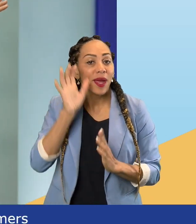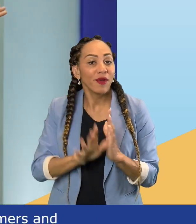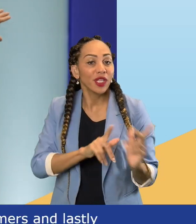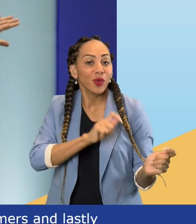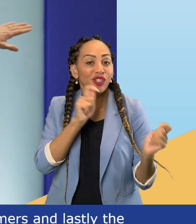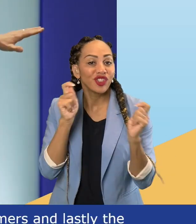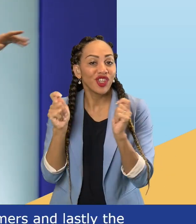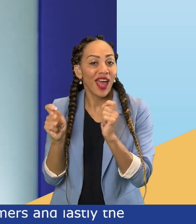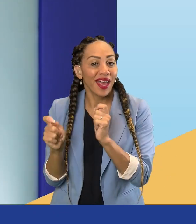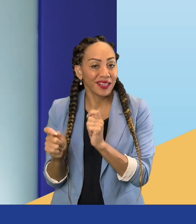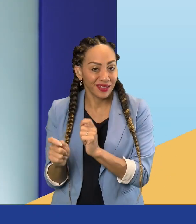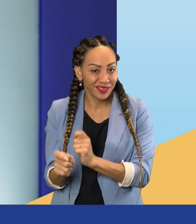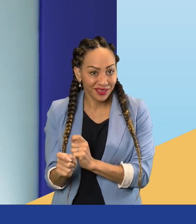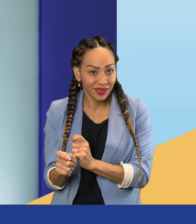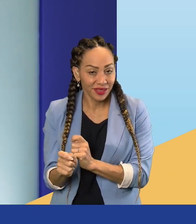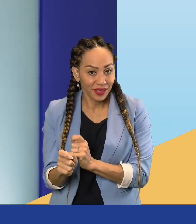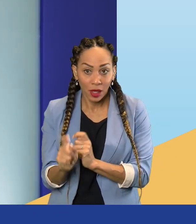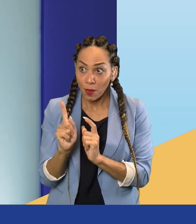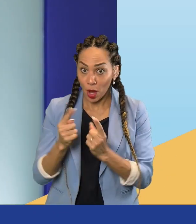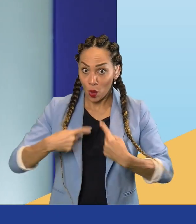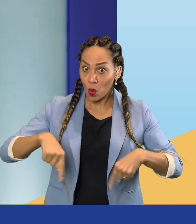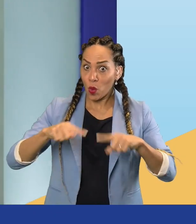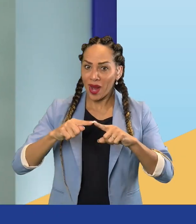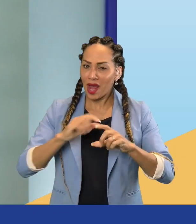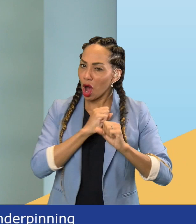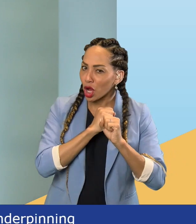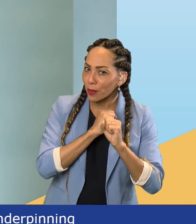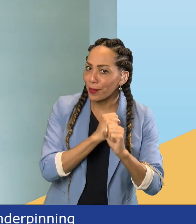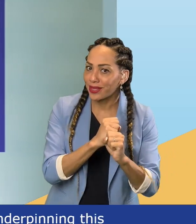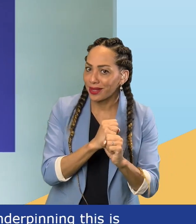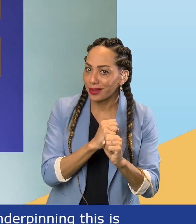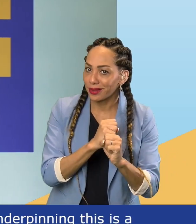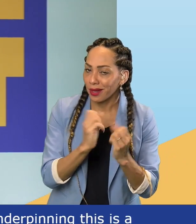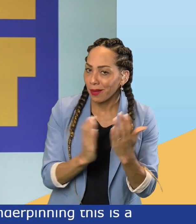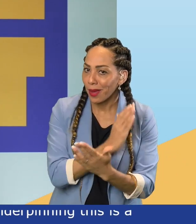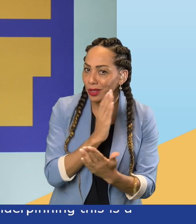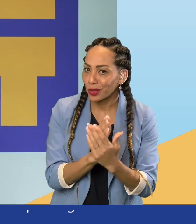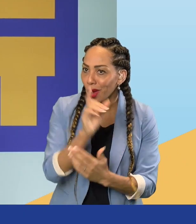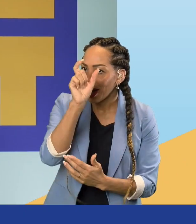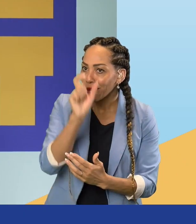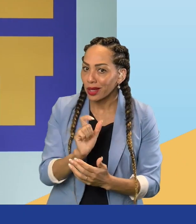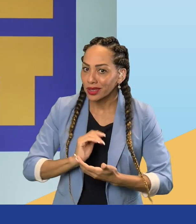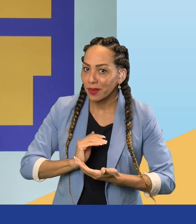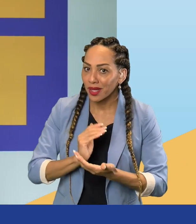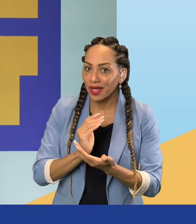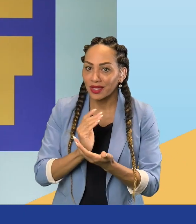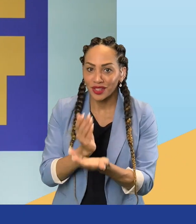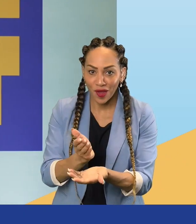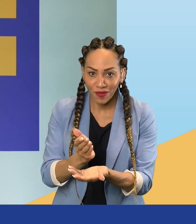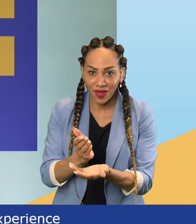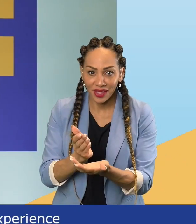and underpinning this is a commitment from us to make sure that our customer experience remains at that 90% renewal rate and the